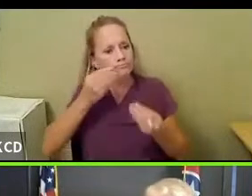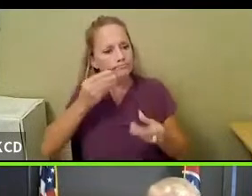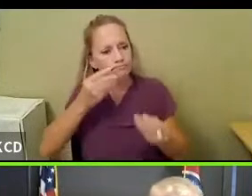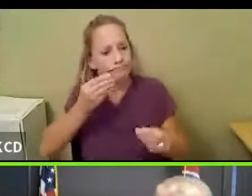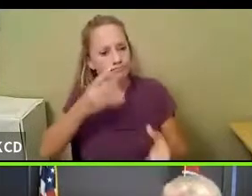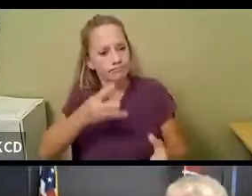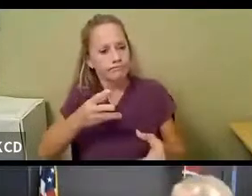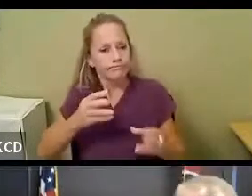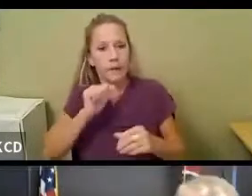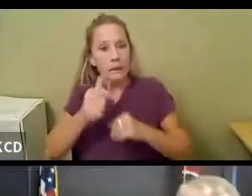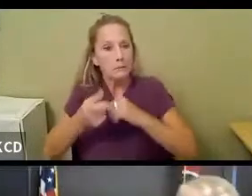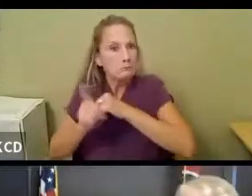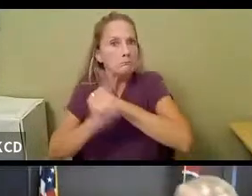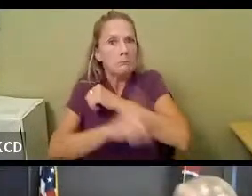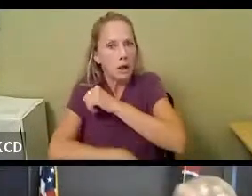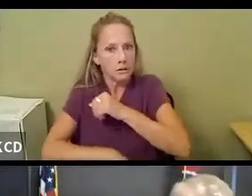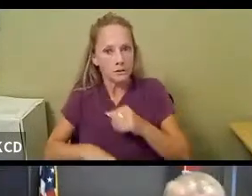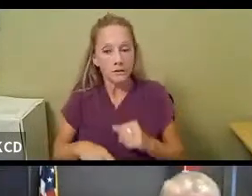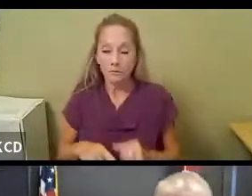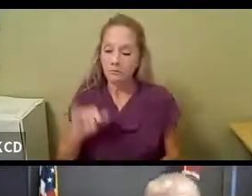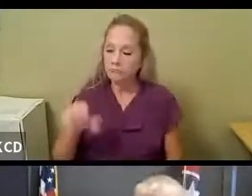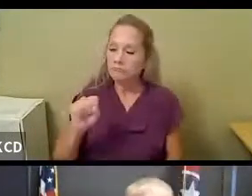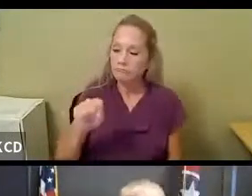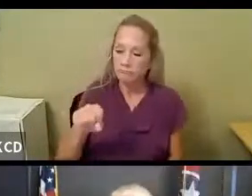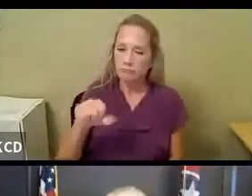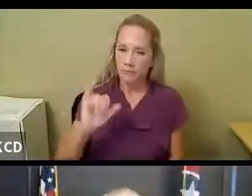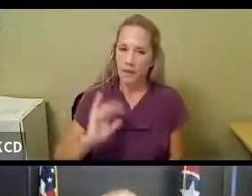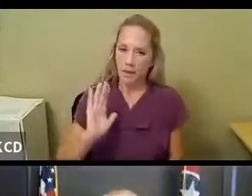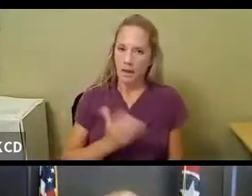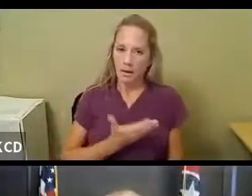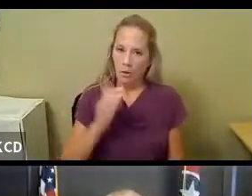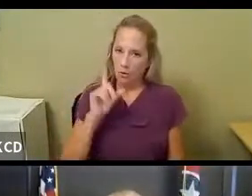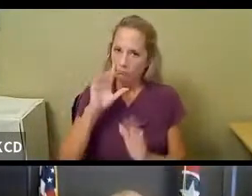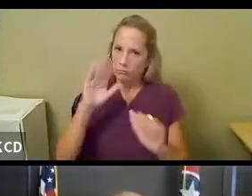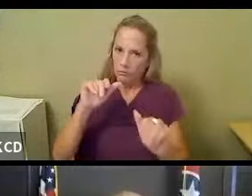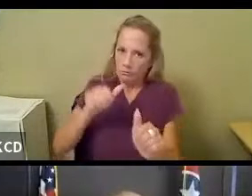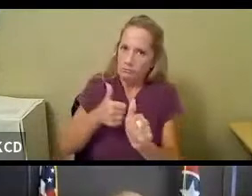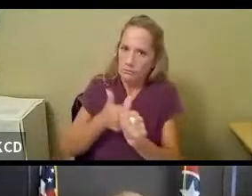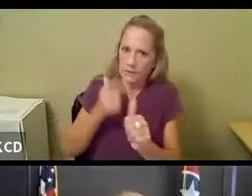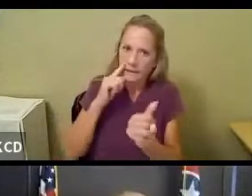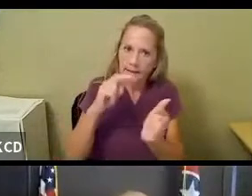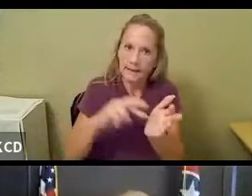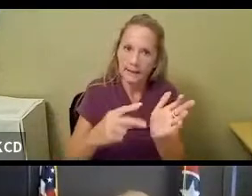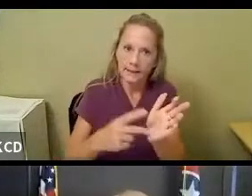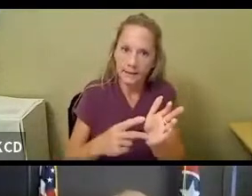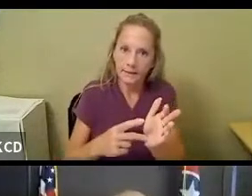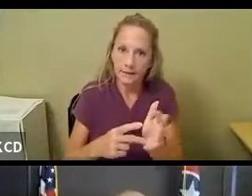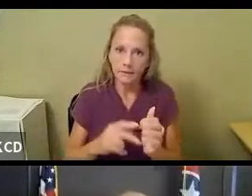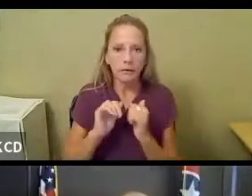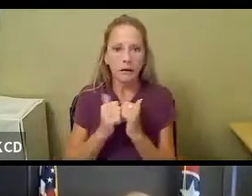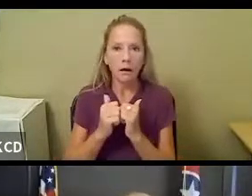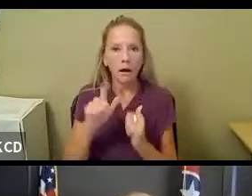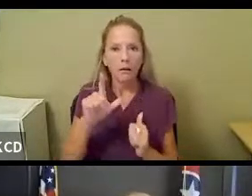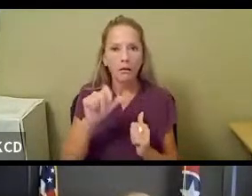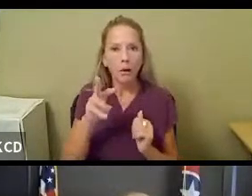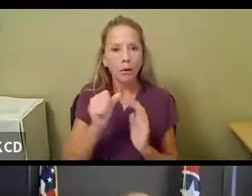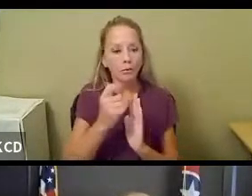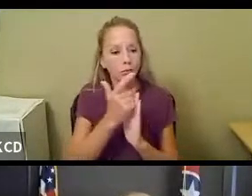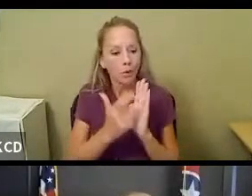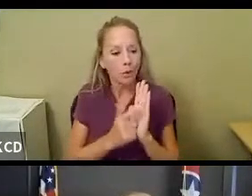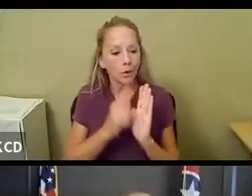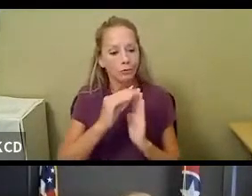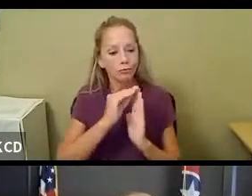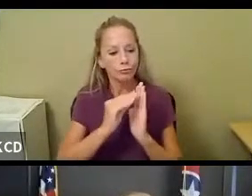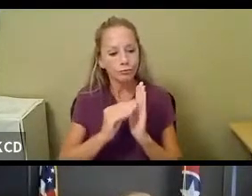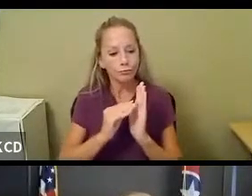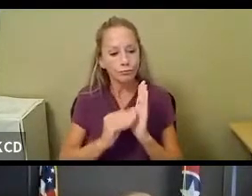they can. That would certainly be our intent. The way the laws are crafted, there